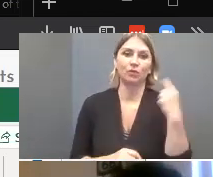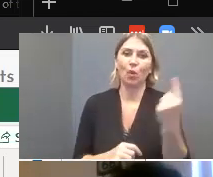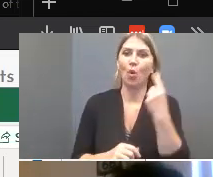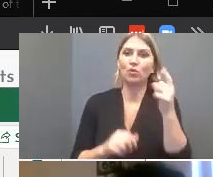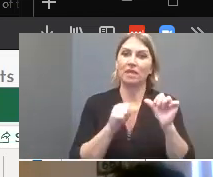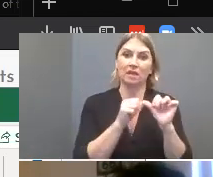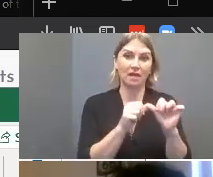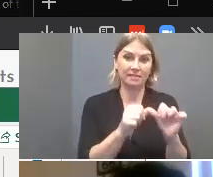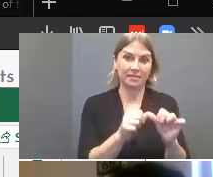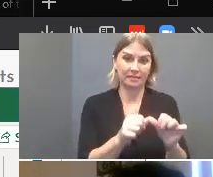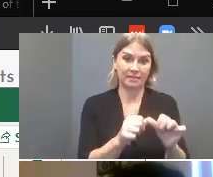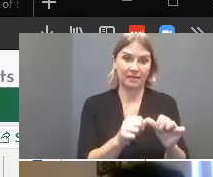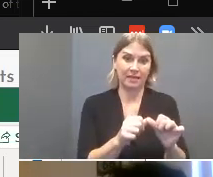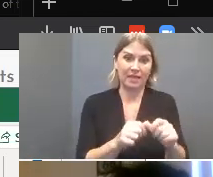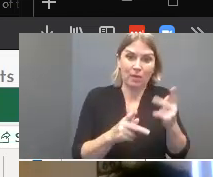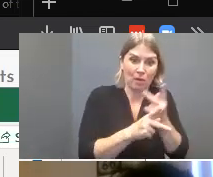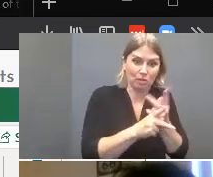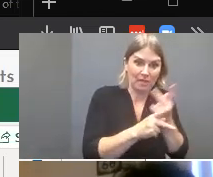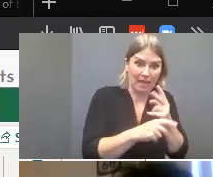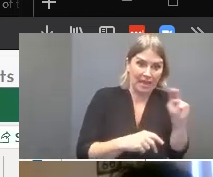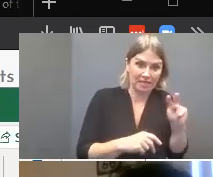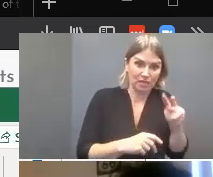constant that we can multiply n squared with